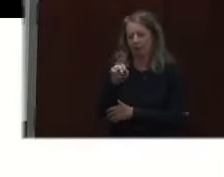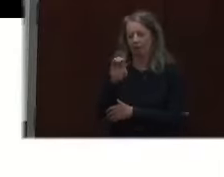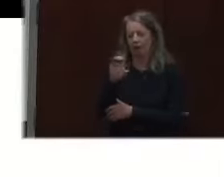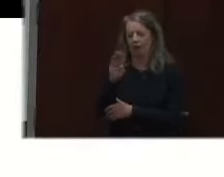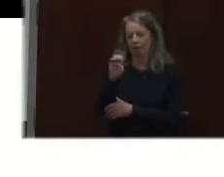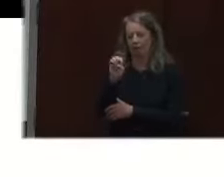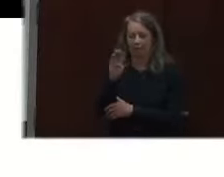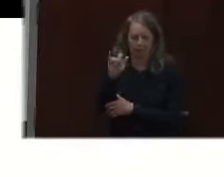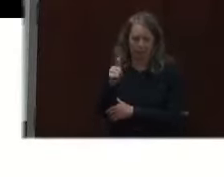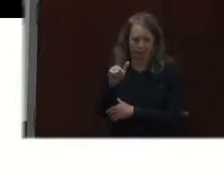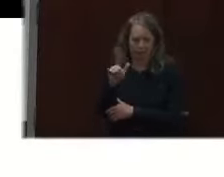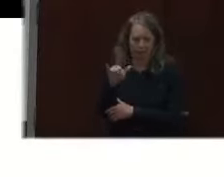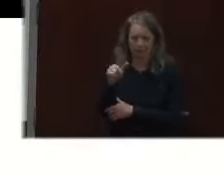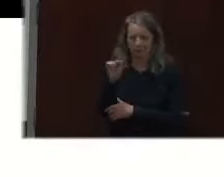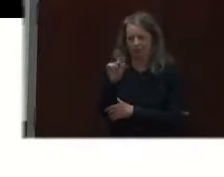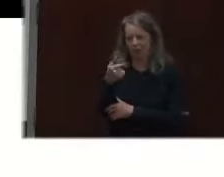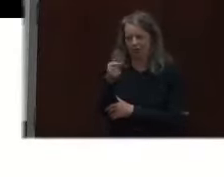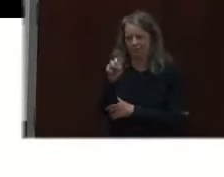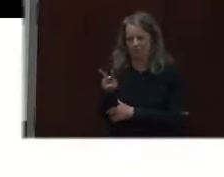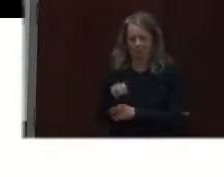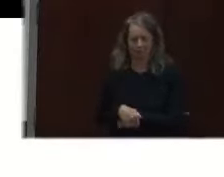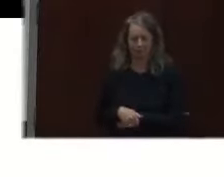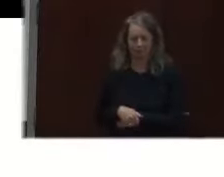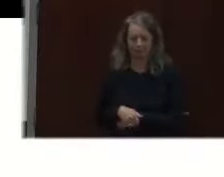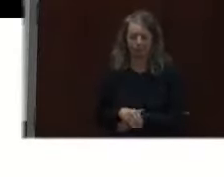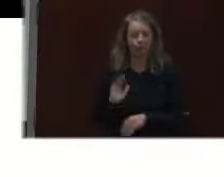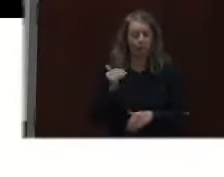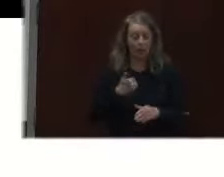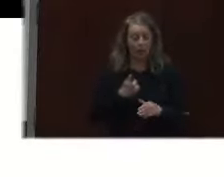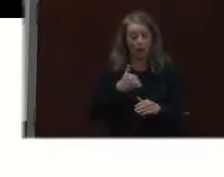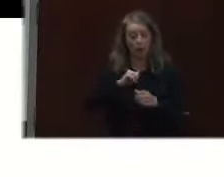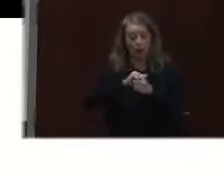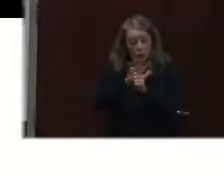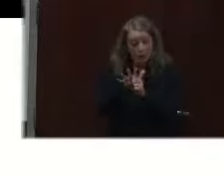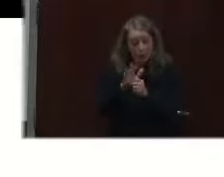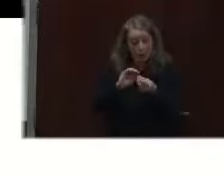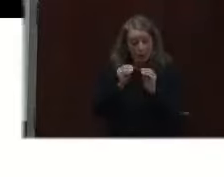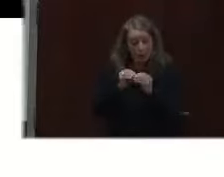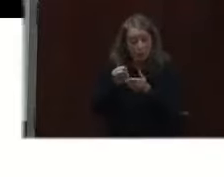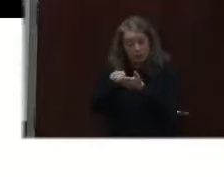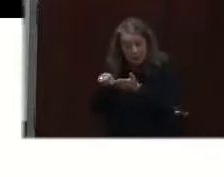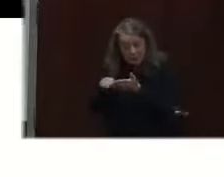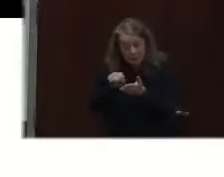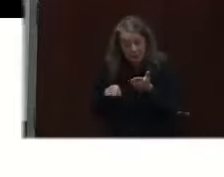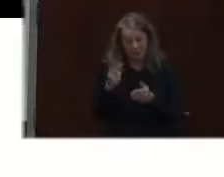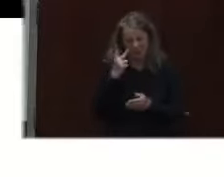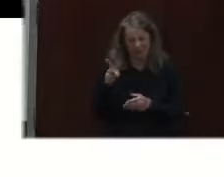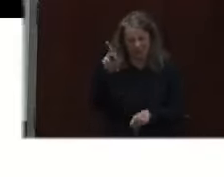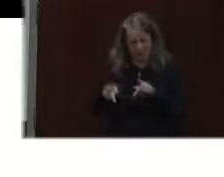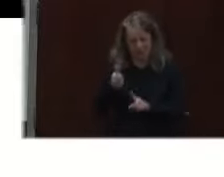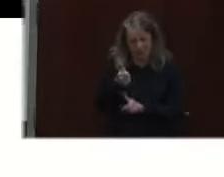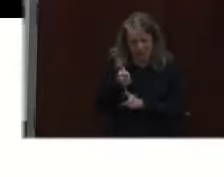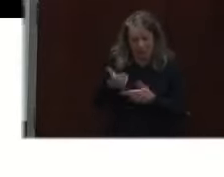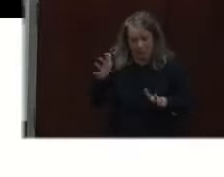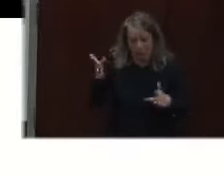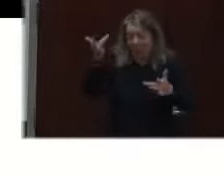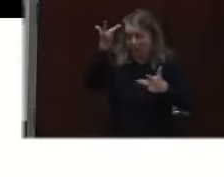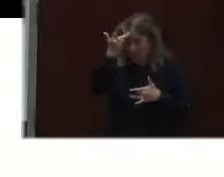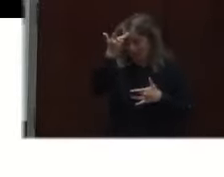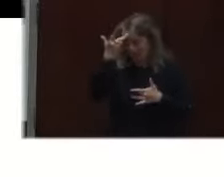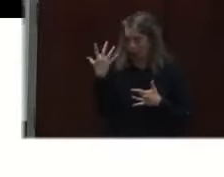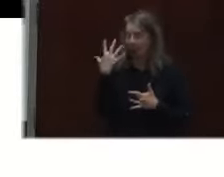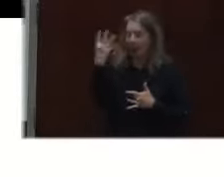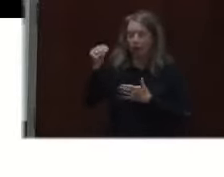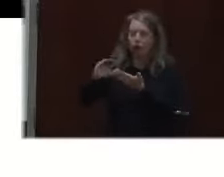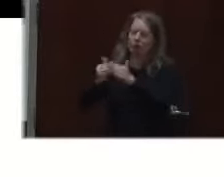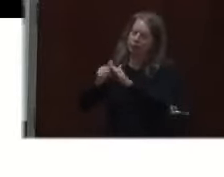case investigations are showing that folks are moving about with symptoms, I want to say symptoms or no symptoms, it